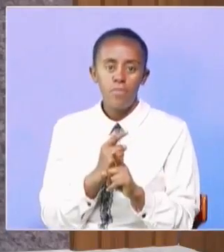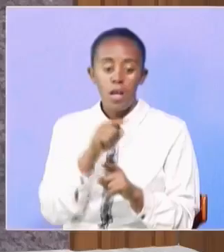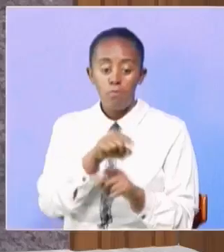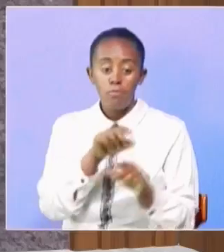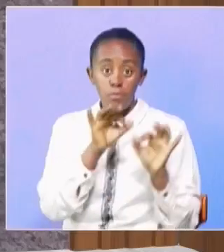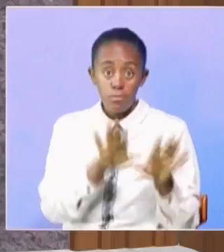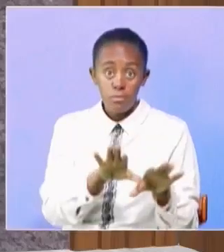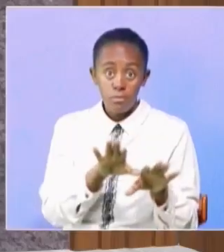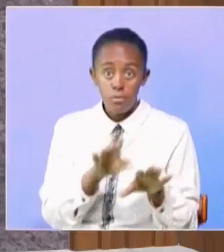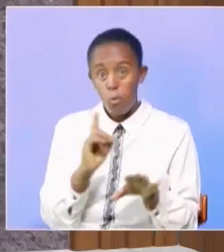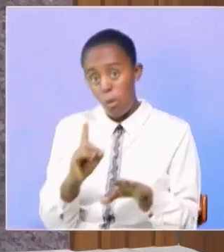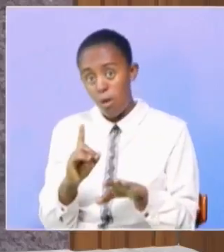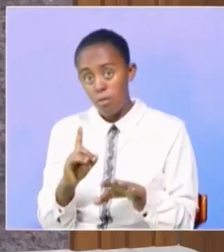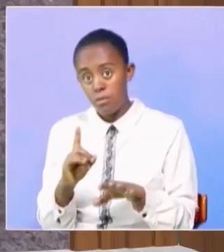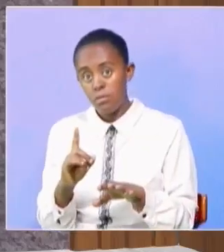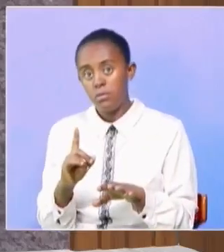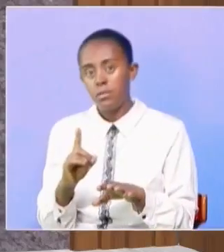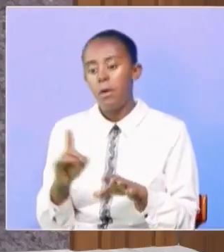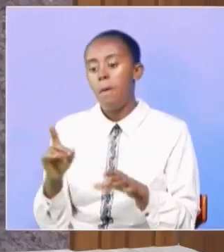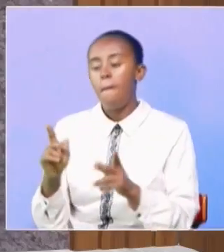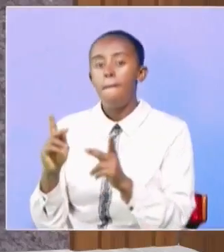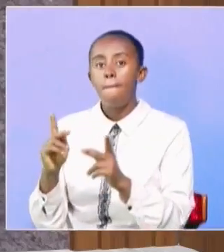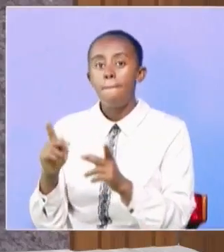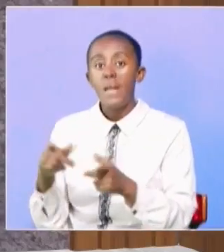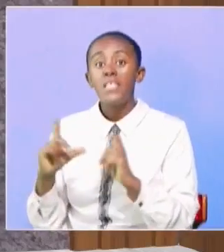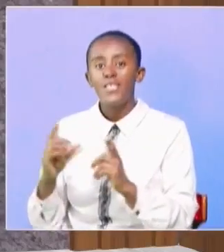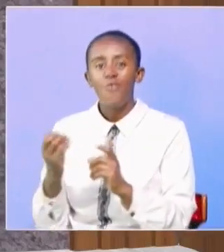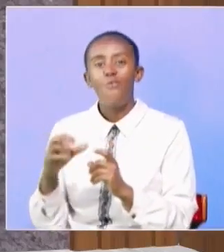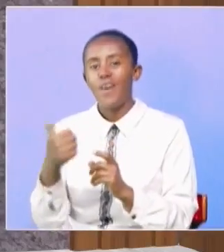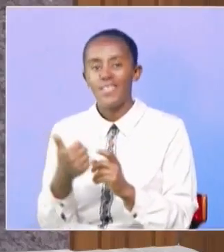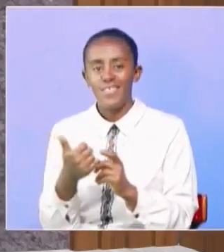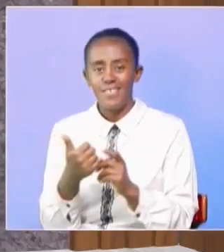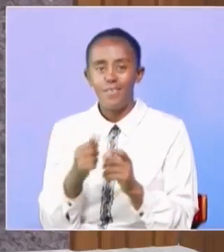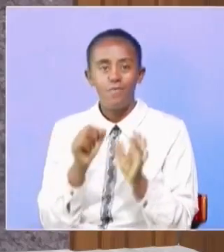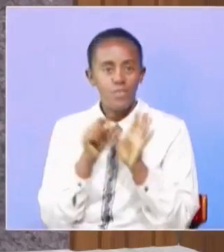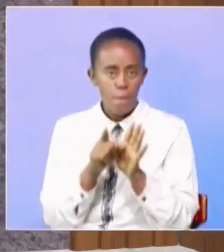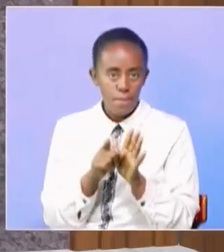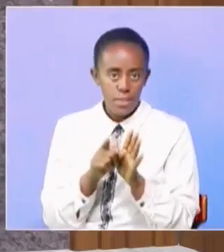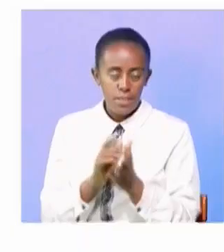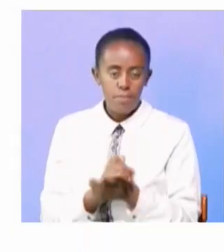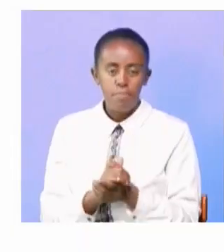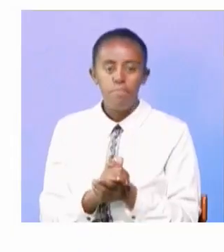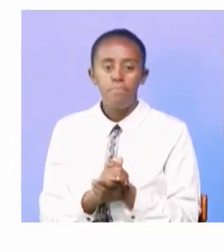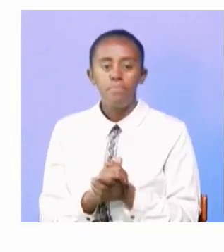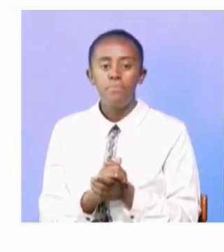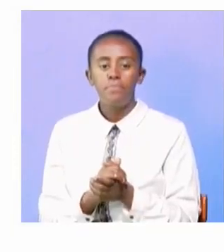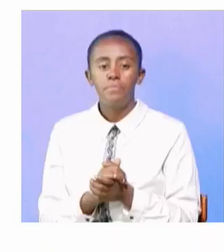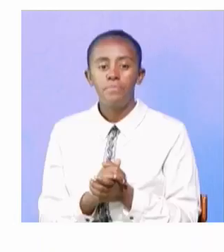of one means the presence of the other. For example,